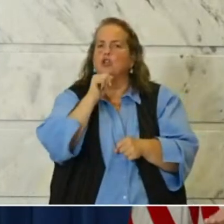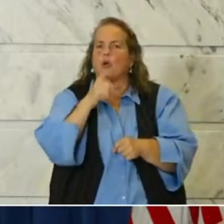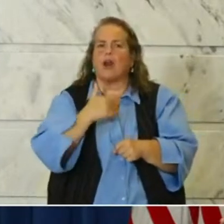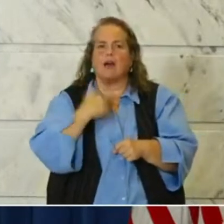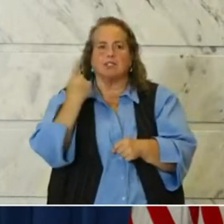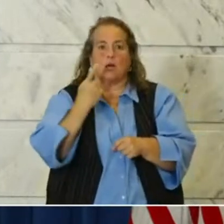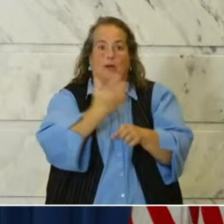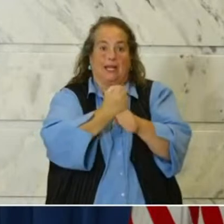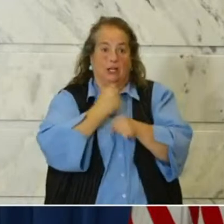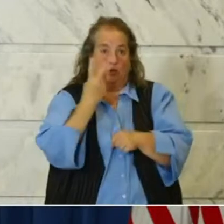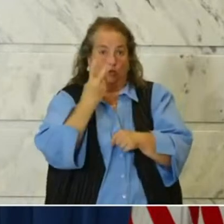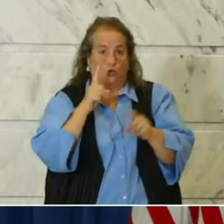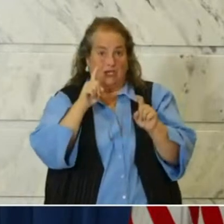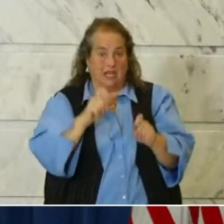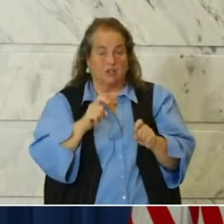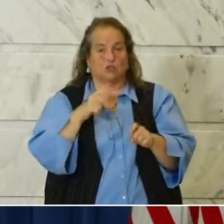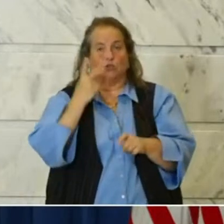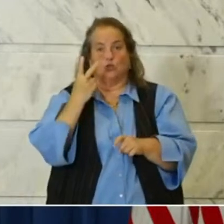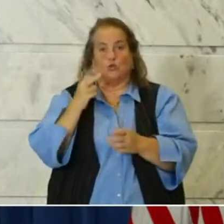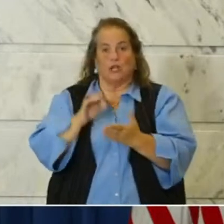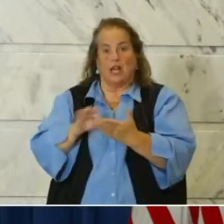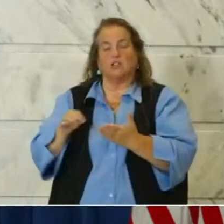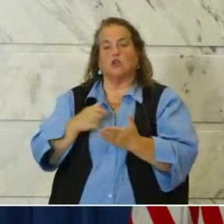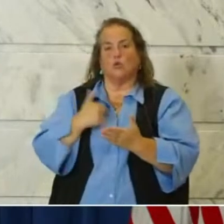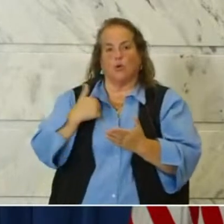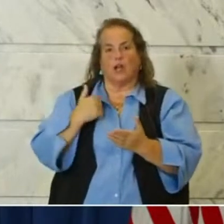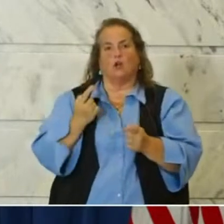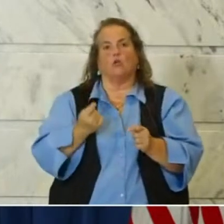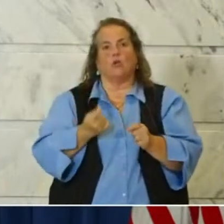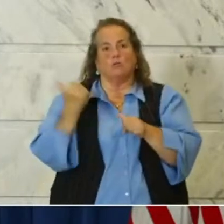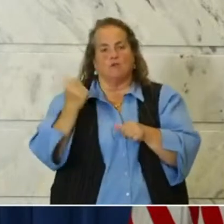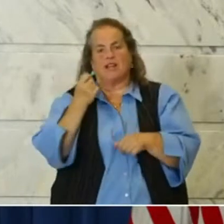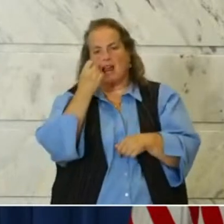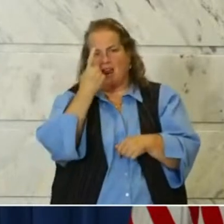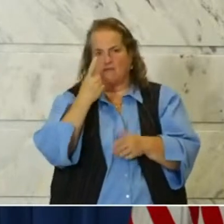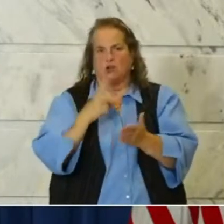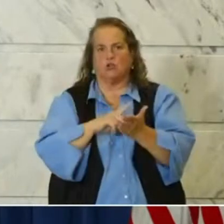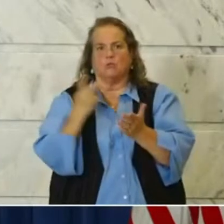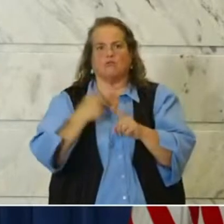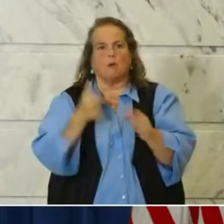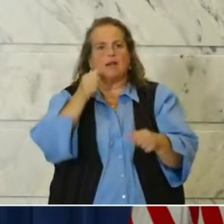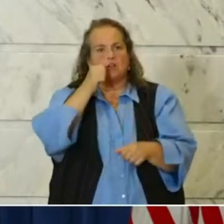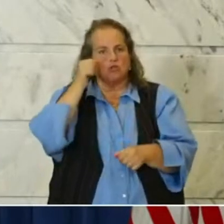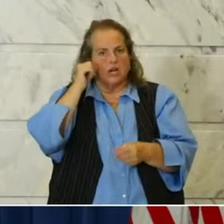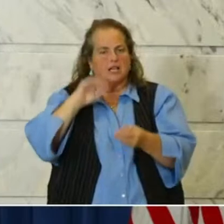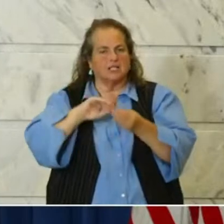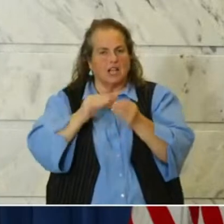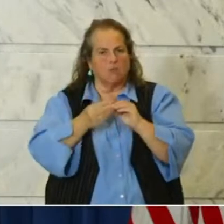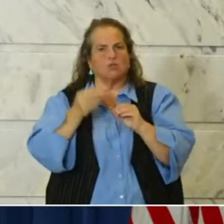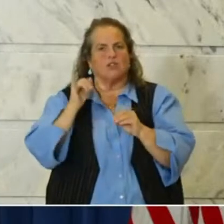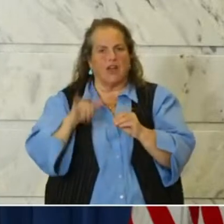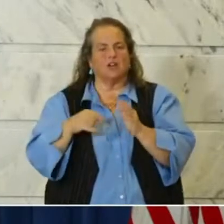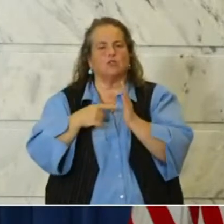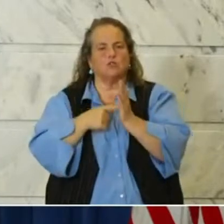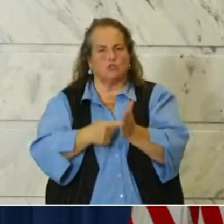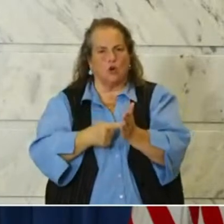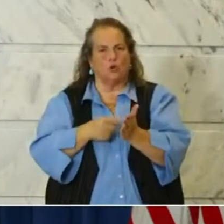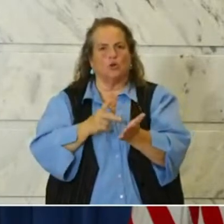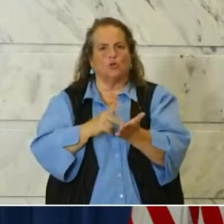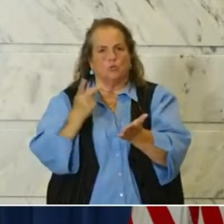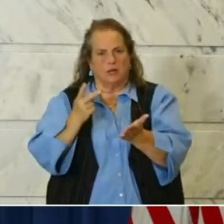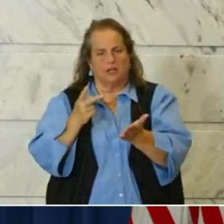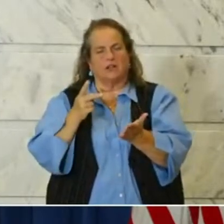2 tests at different times. We removed 11 duplicates from yesterday's numbers that are reflected in